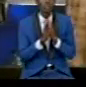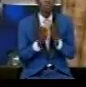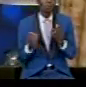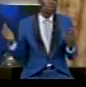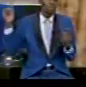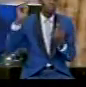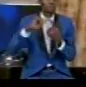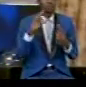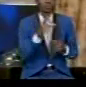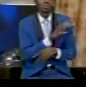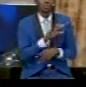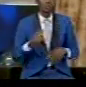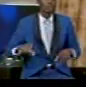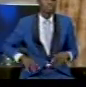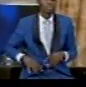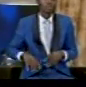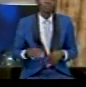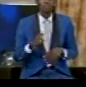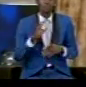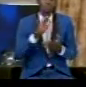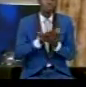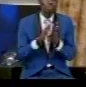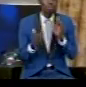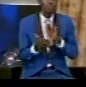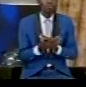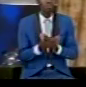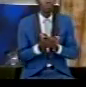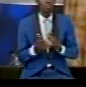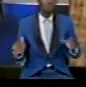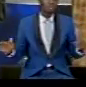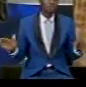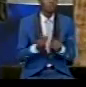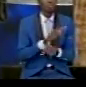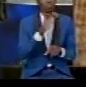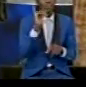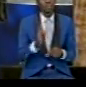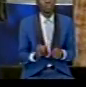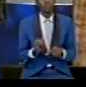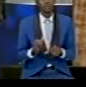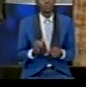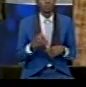Christ becomes fully formed in you,